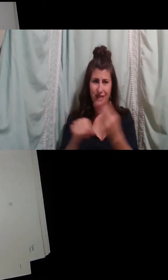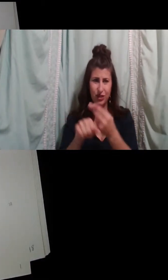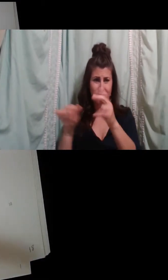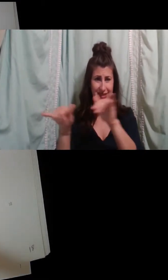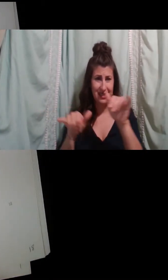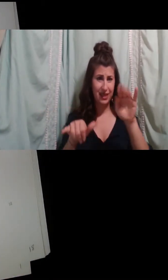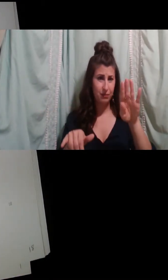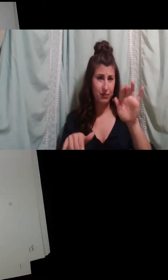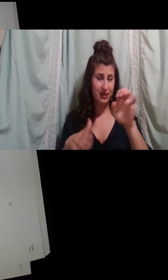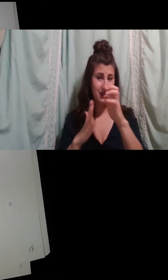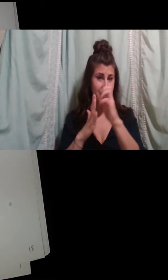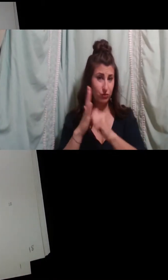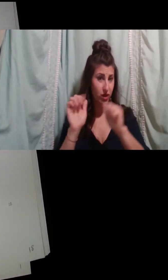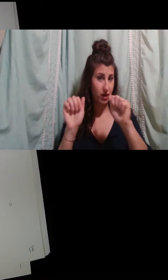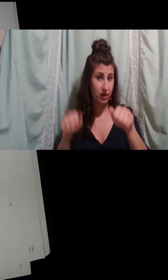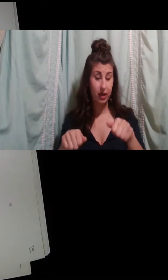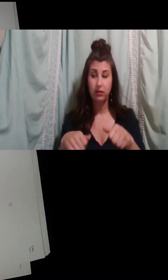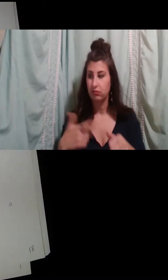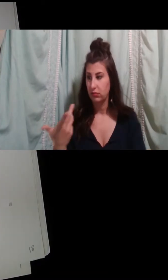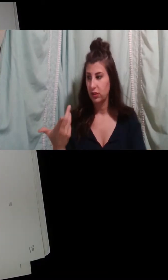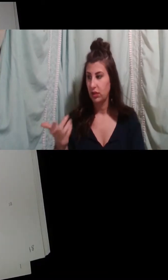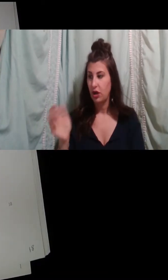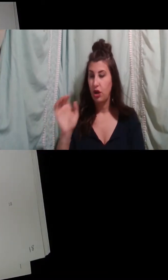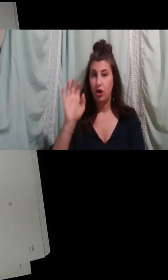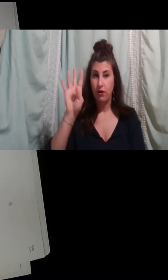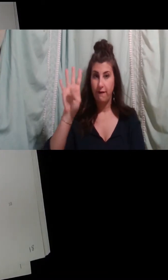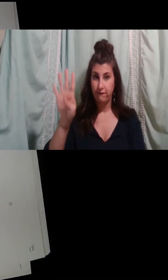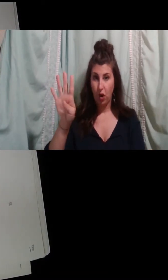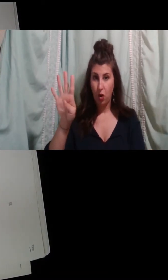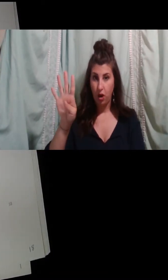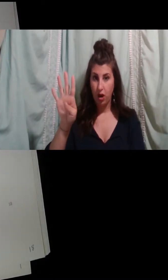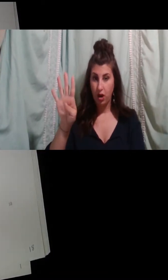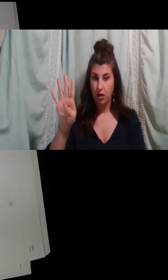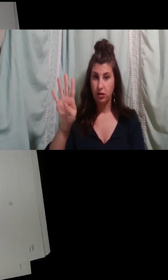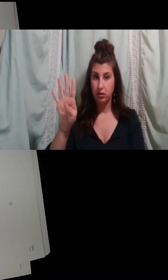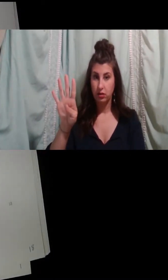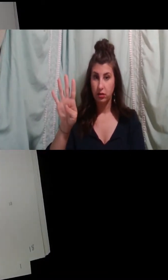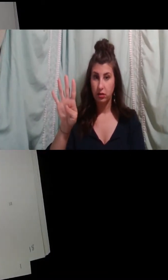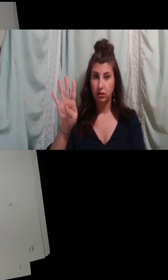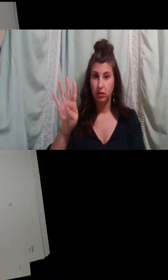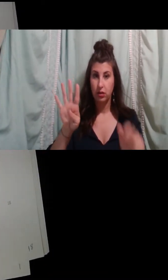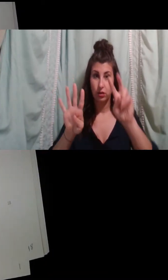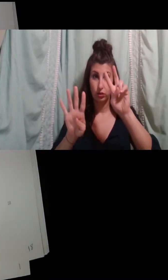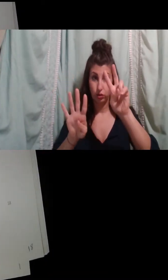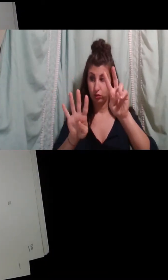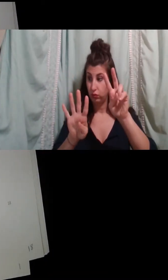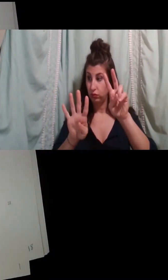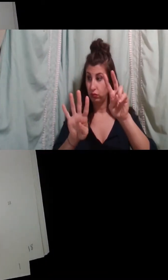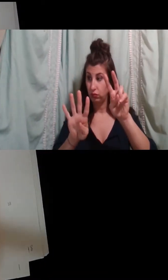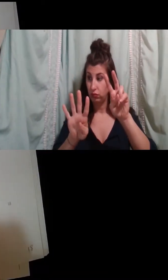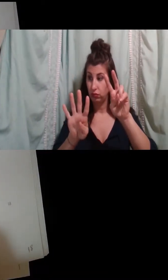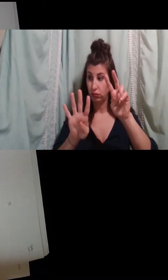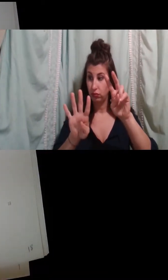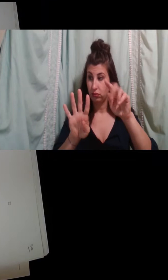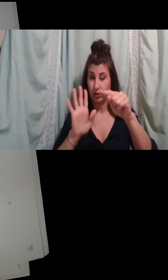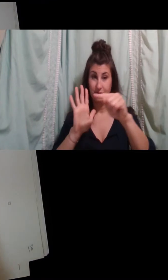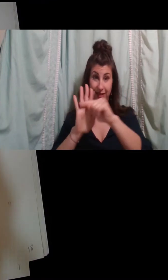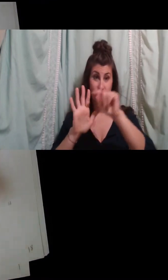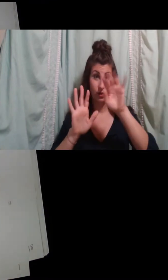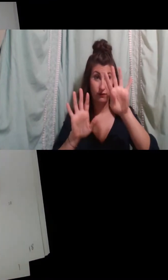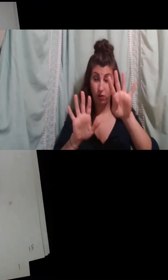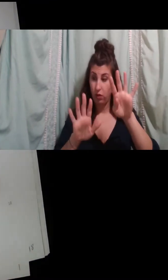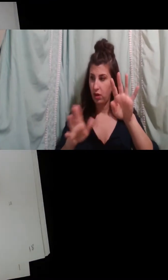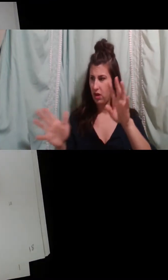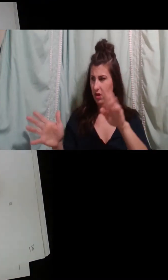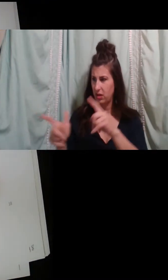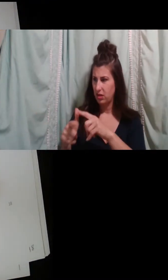can subtract these. So it'll be 4, and then I have negative 2 minus 2, that's negative 4. Okay, so I use